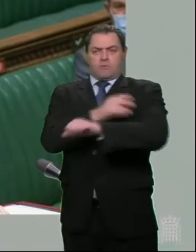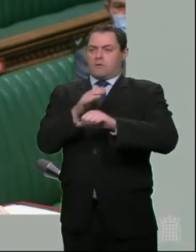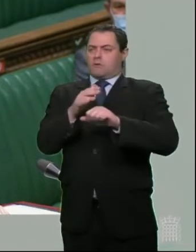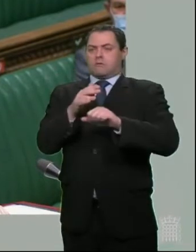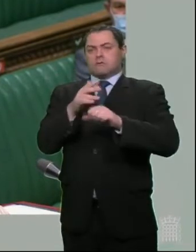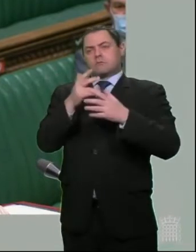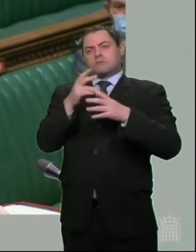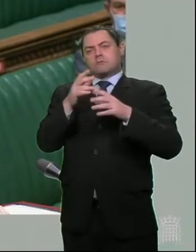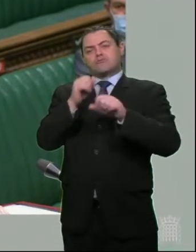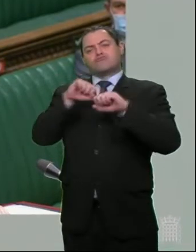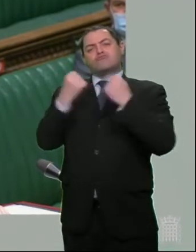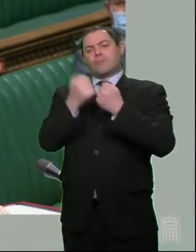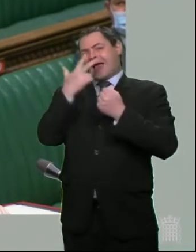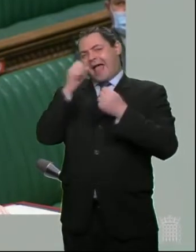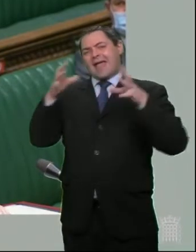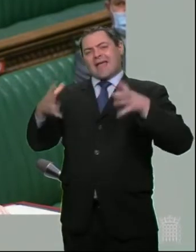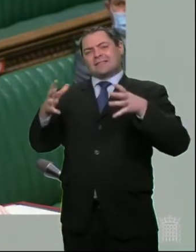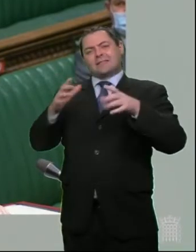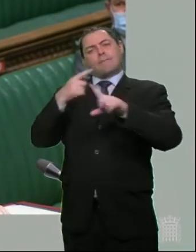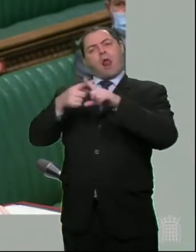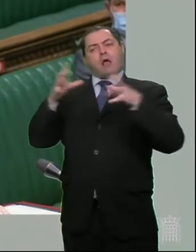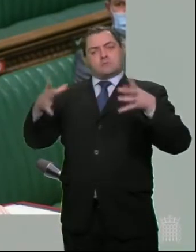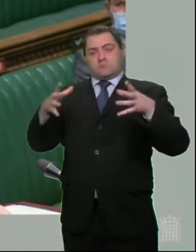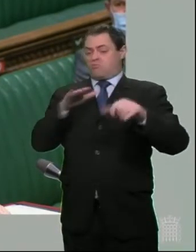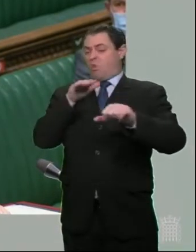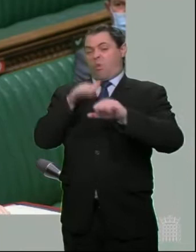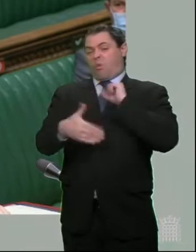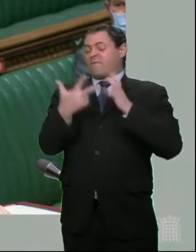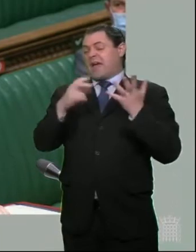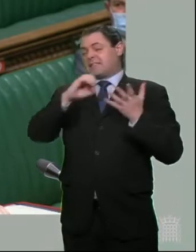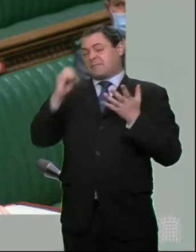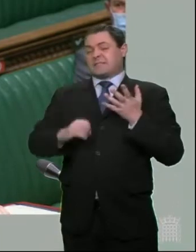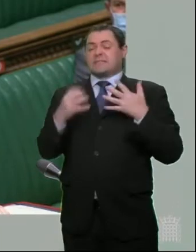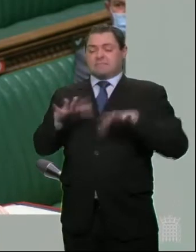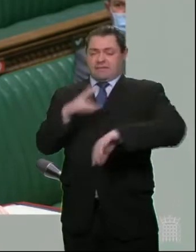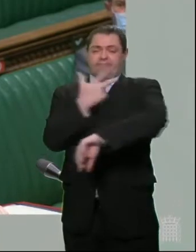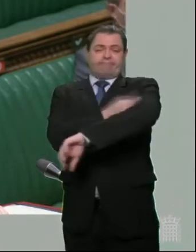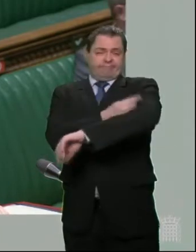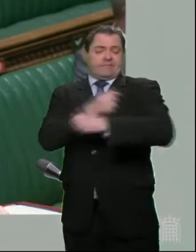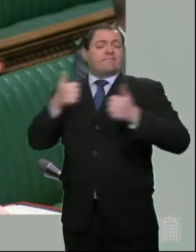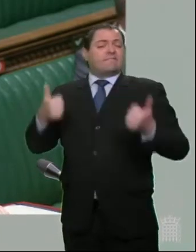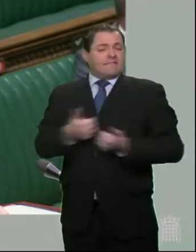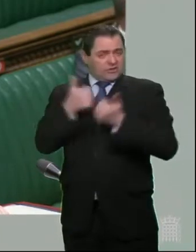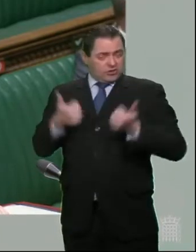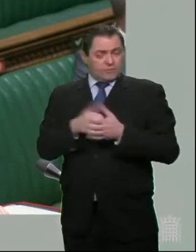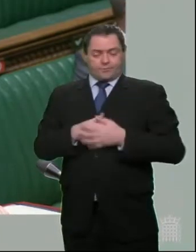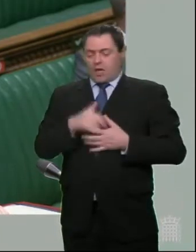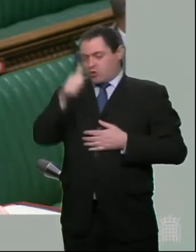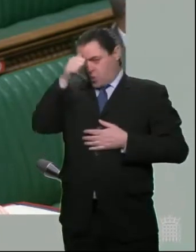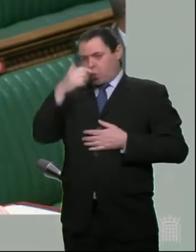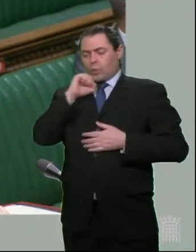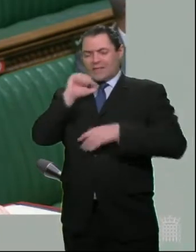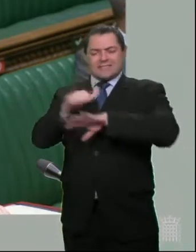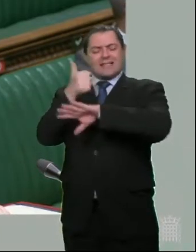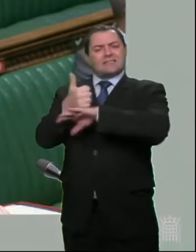80 across the country, and we are looking certainly at a large-scale vaccination centre near him, and in